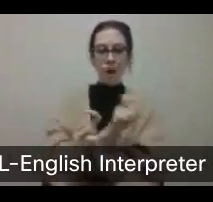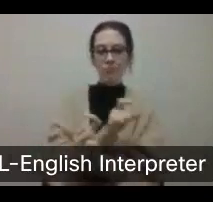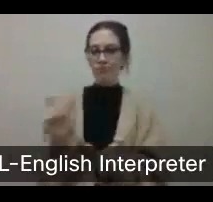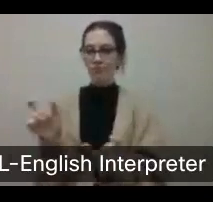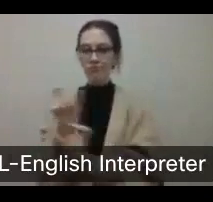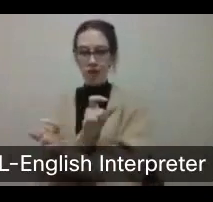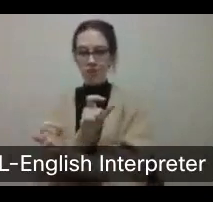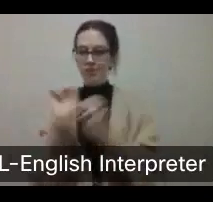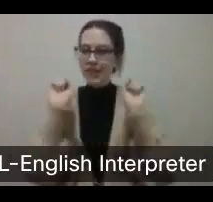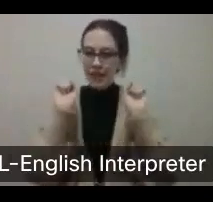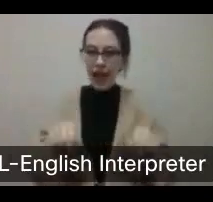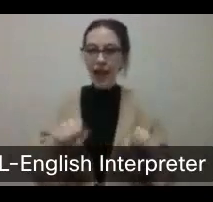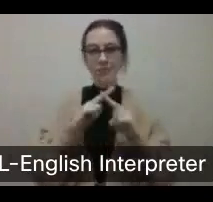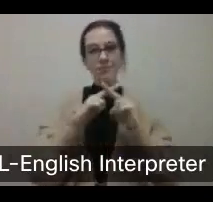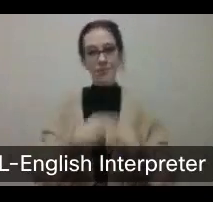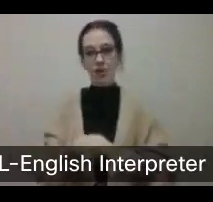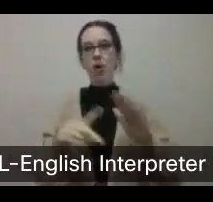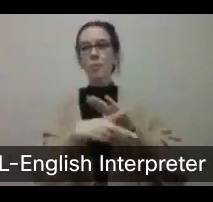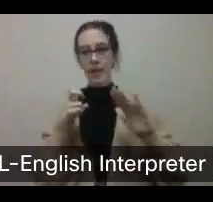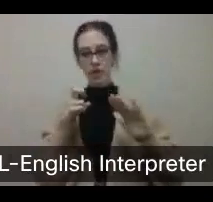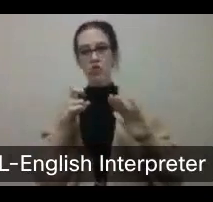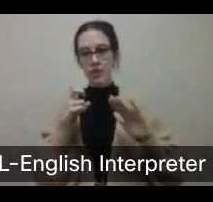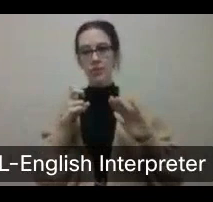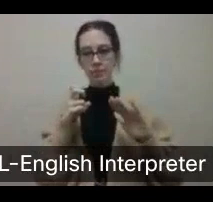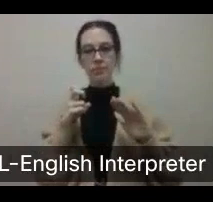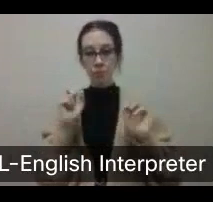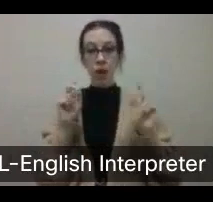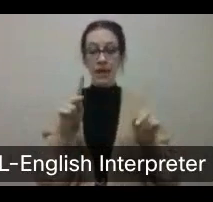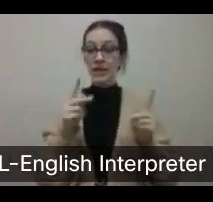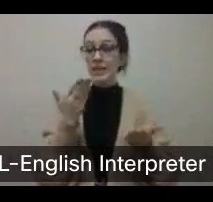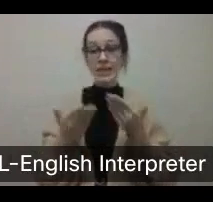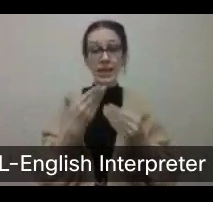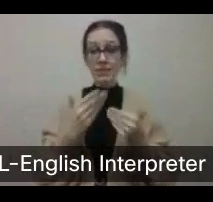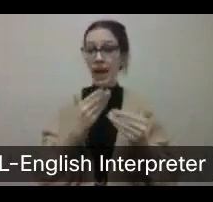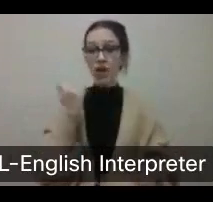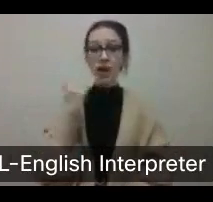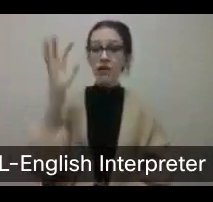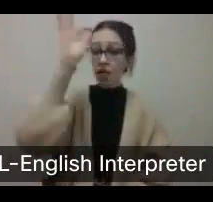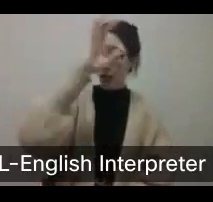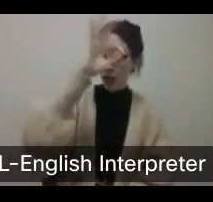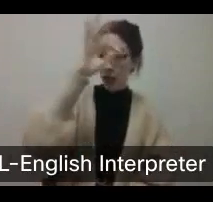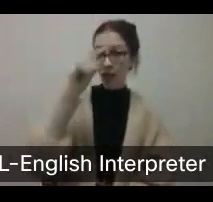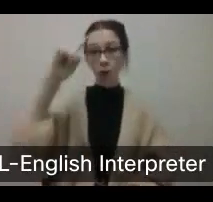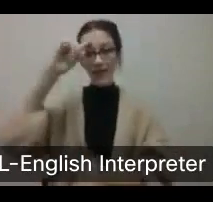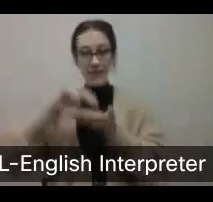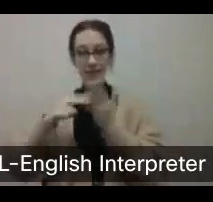charges, even if it was unintentional. I'm going to show you what I mean.